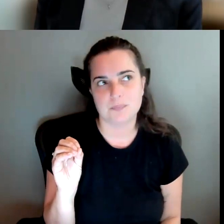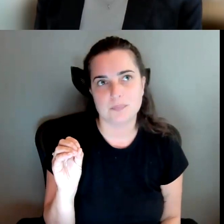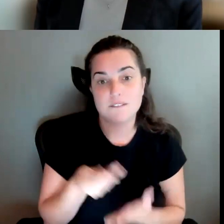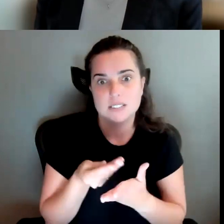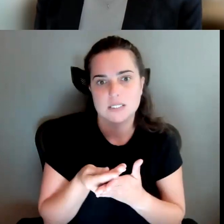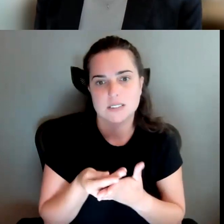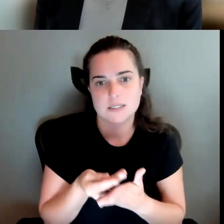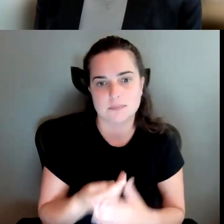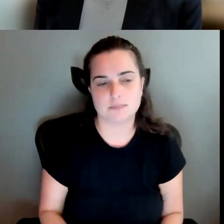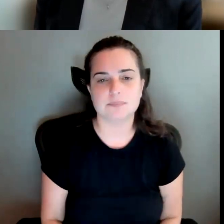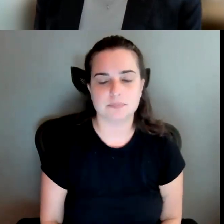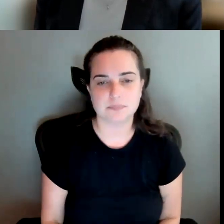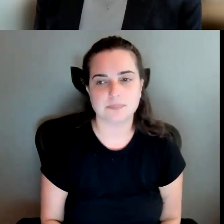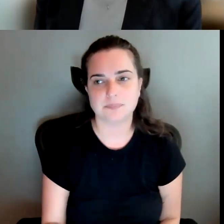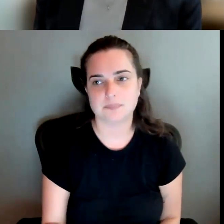be